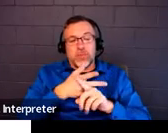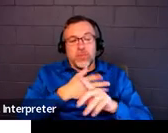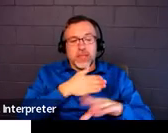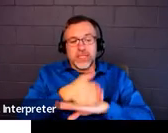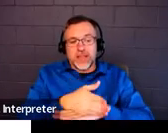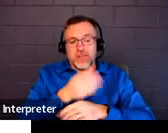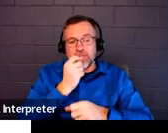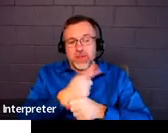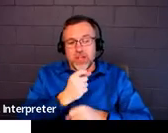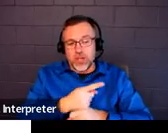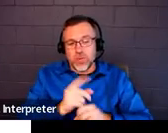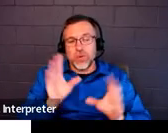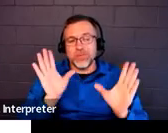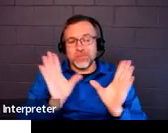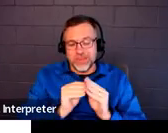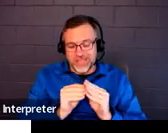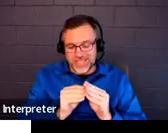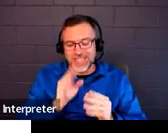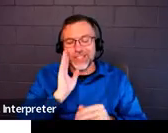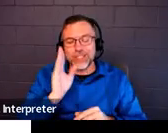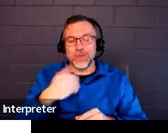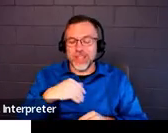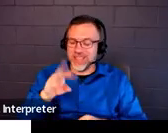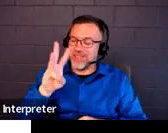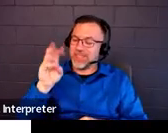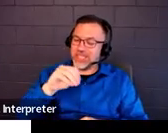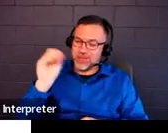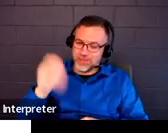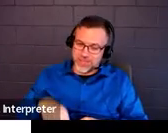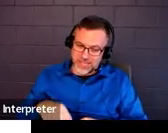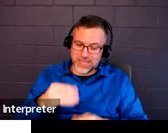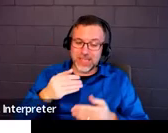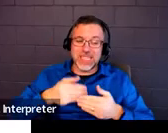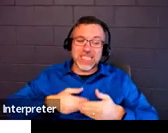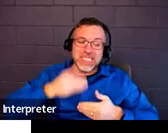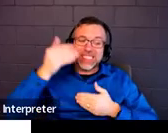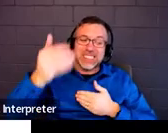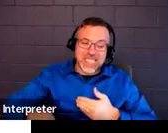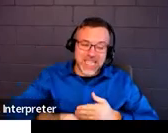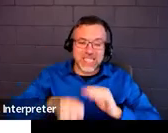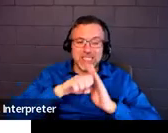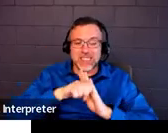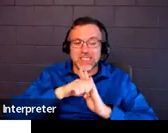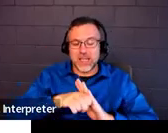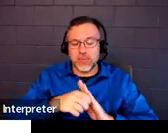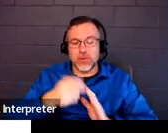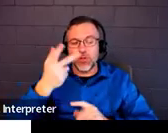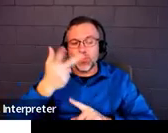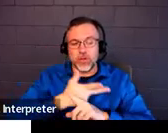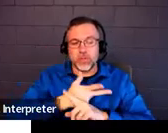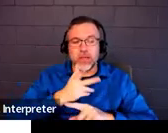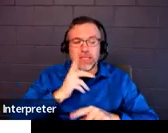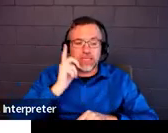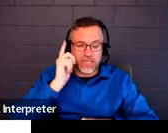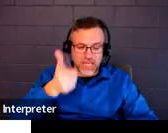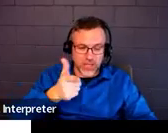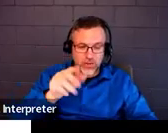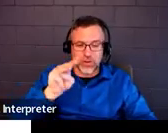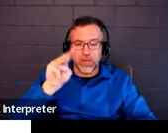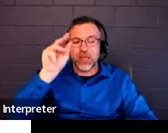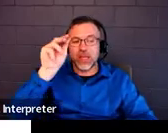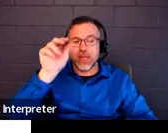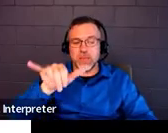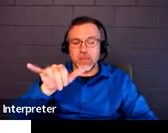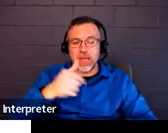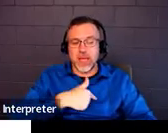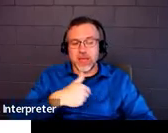we'll have her at 6 out of 10 opportunities. And then the next example is 3 months after that. In May, we're